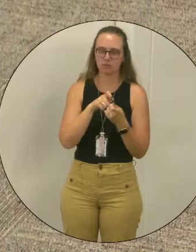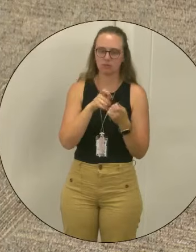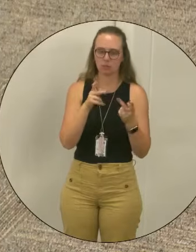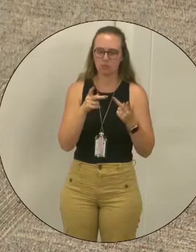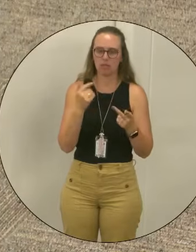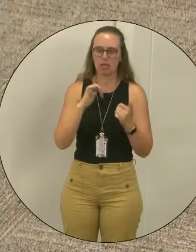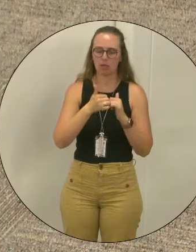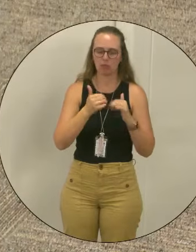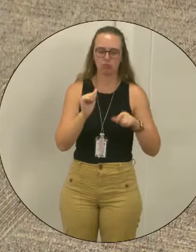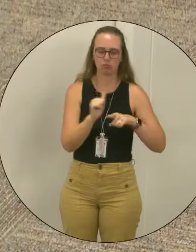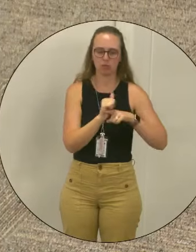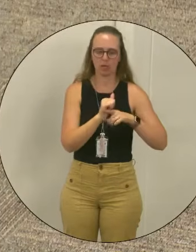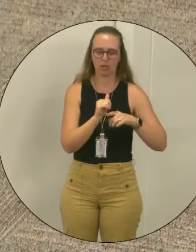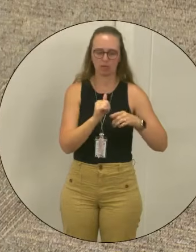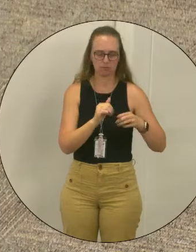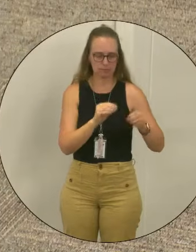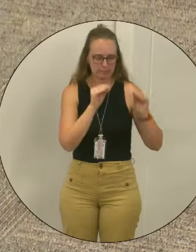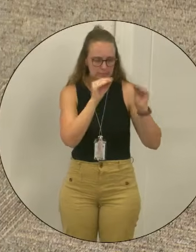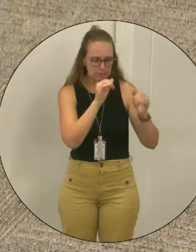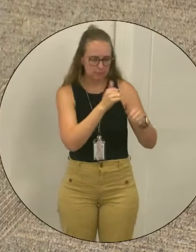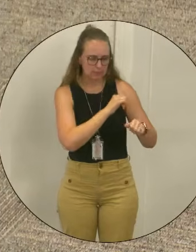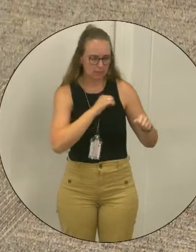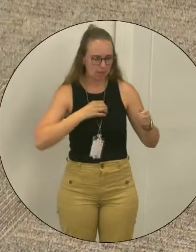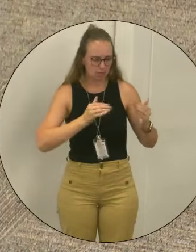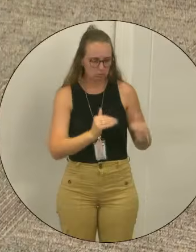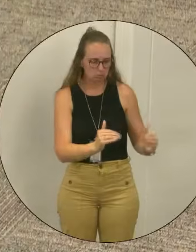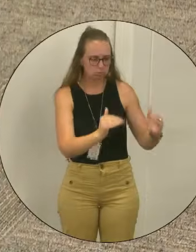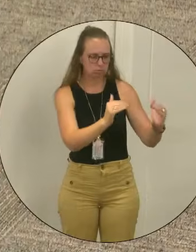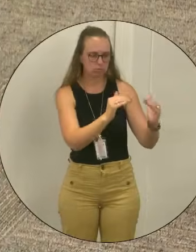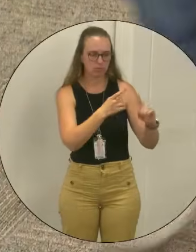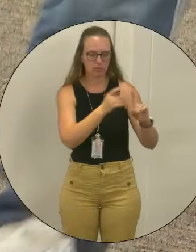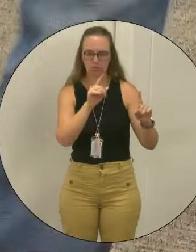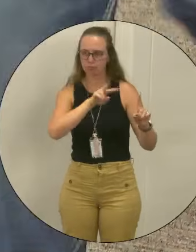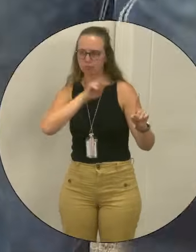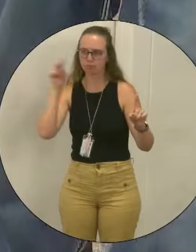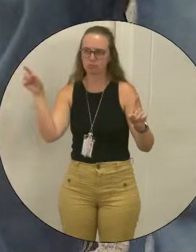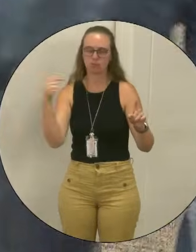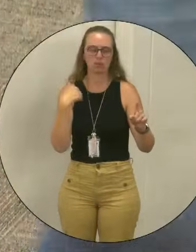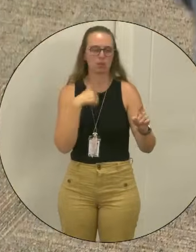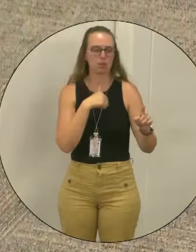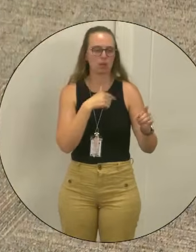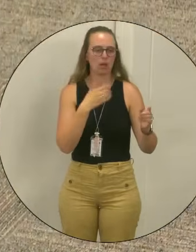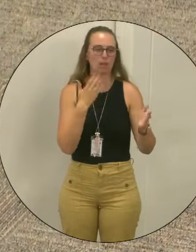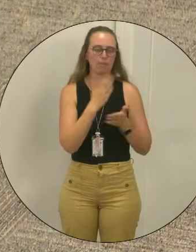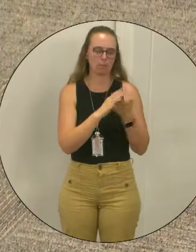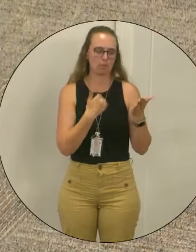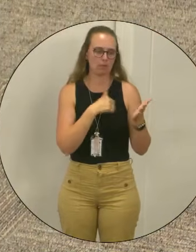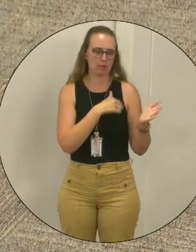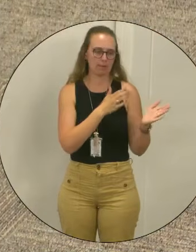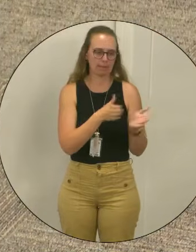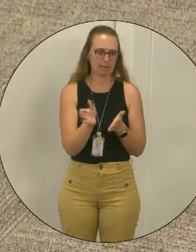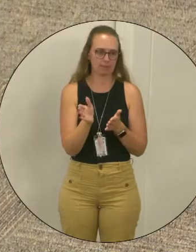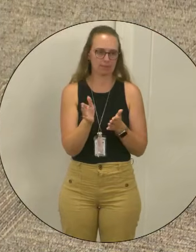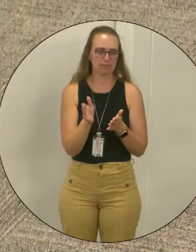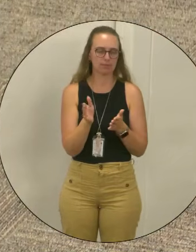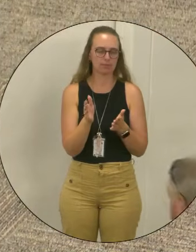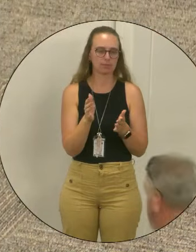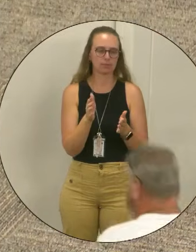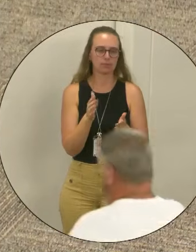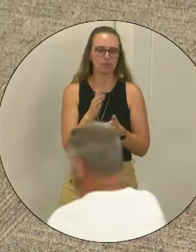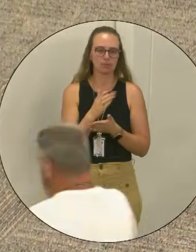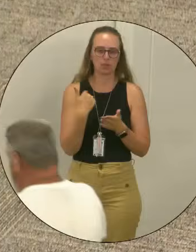we train up staff that is there? How do we provide support centrally from the outside? So it is part of our plans, for sure, and very cognizant of that staffing level.